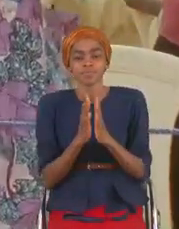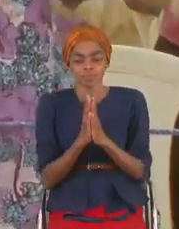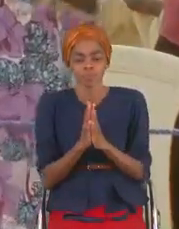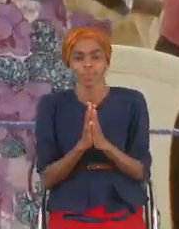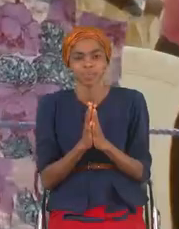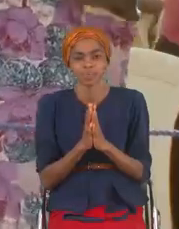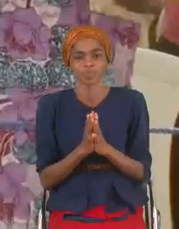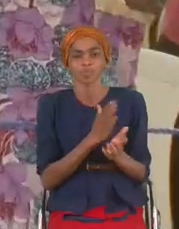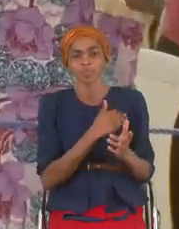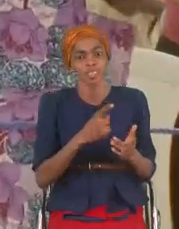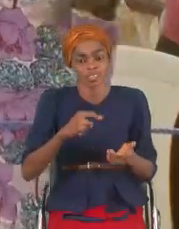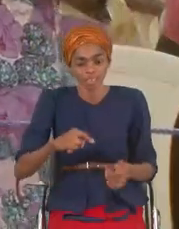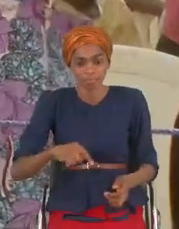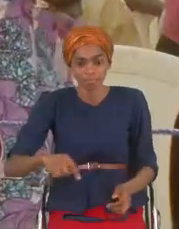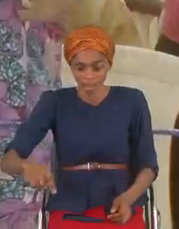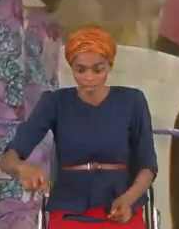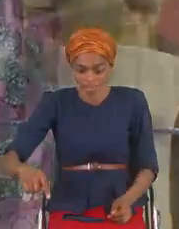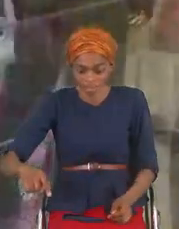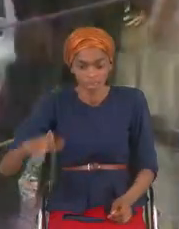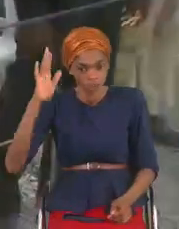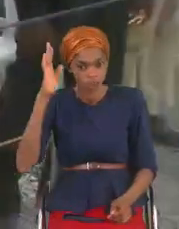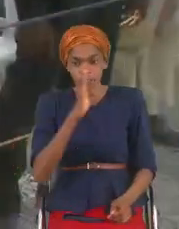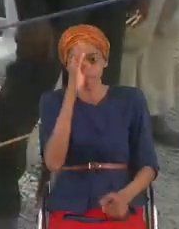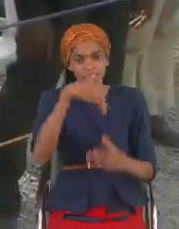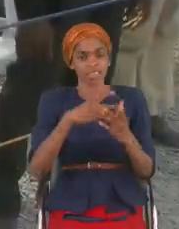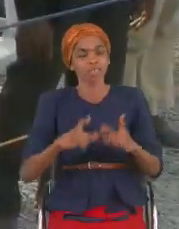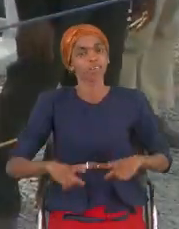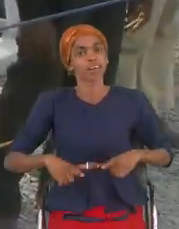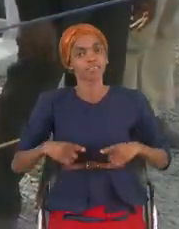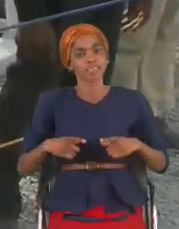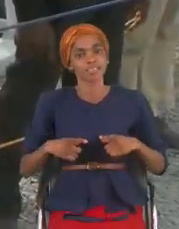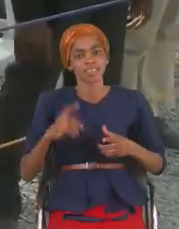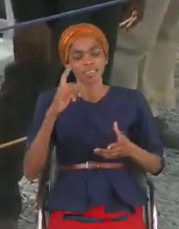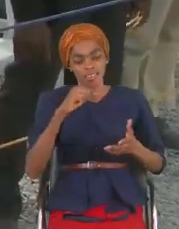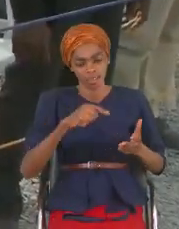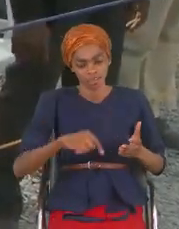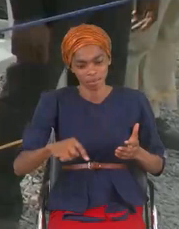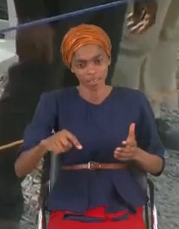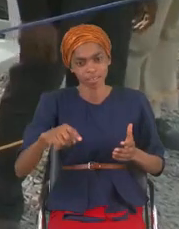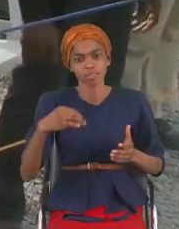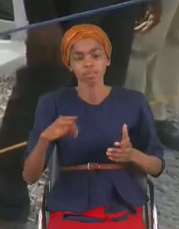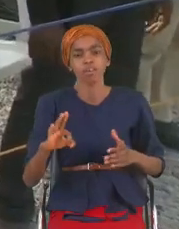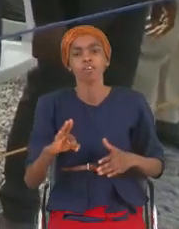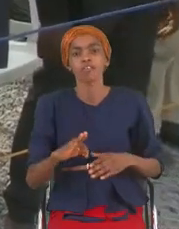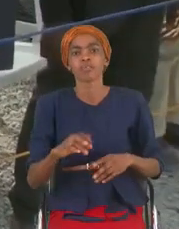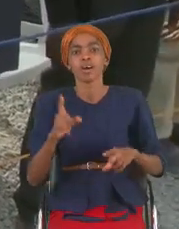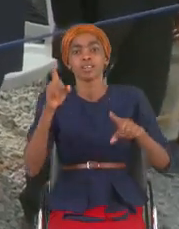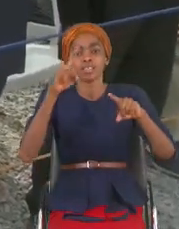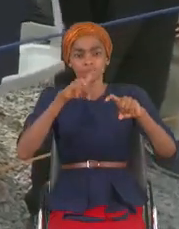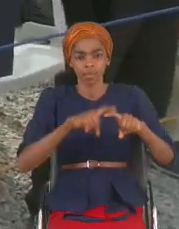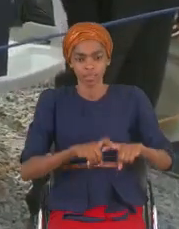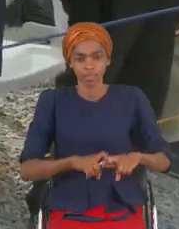And the marks will be in your life, the marks of dependence upon